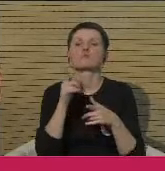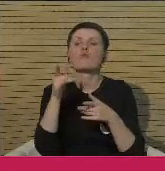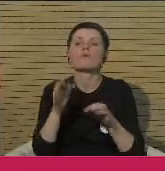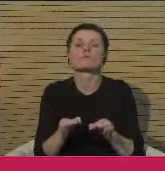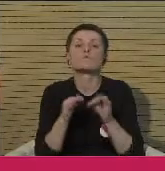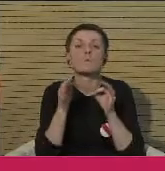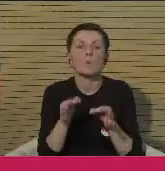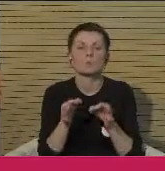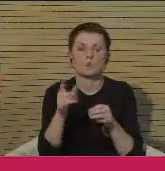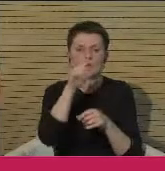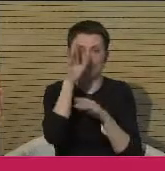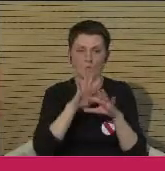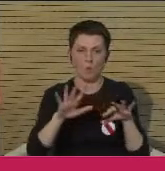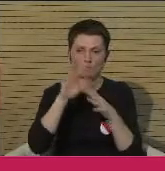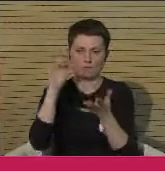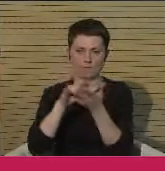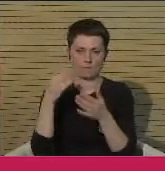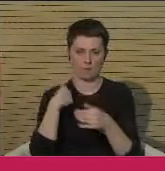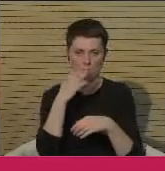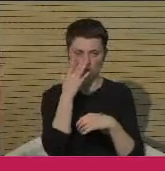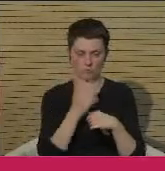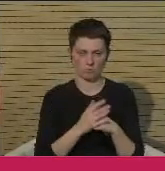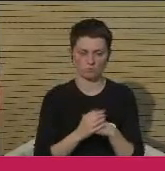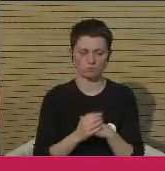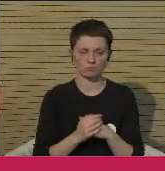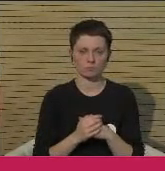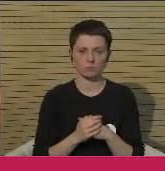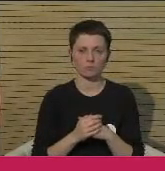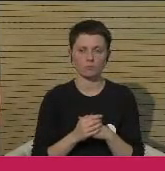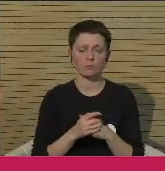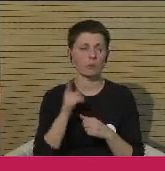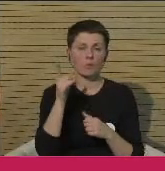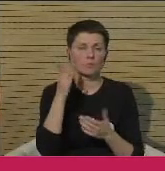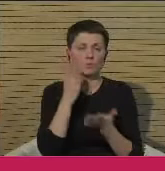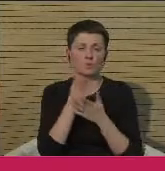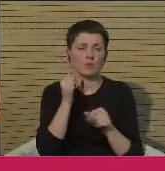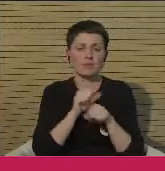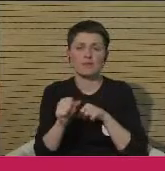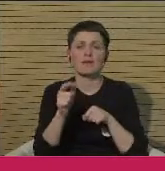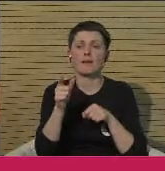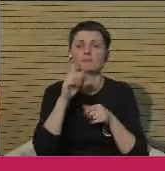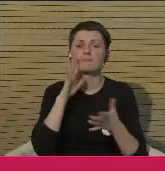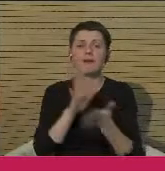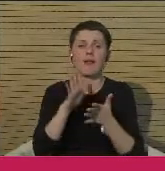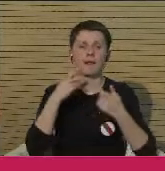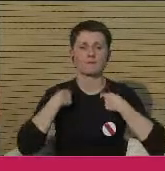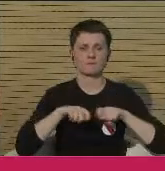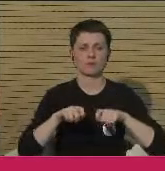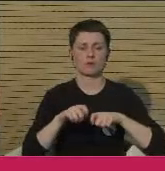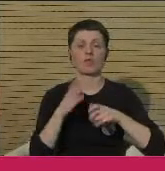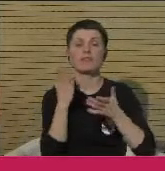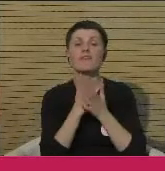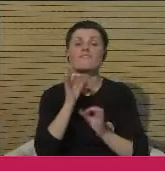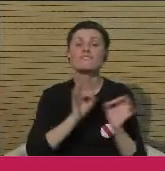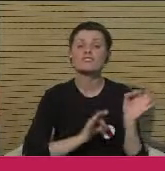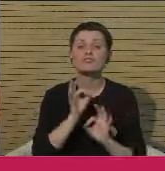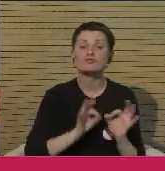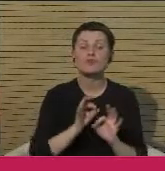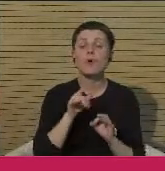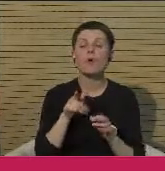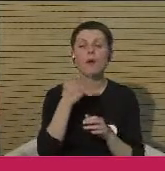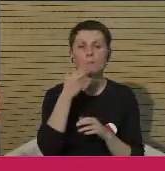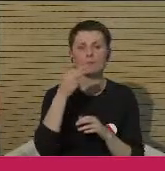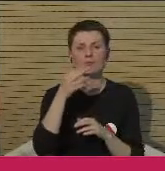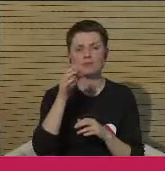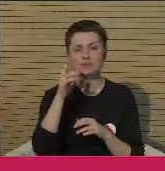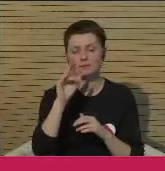but they no longer apply to what Belarusian society is today, because it is no more a village,